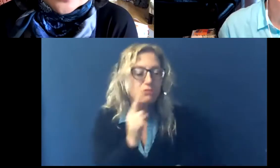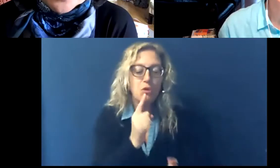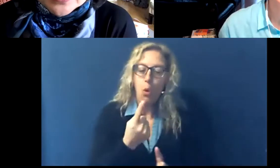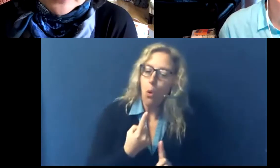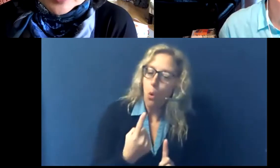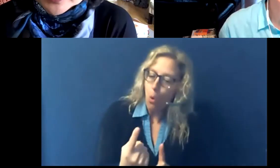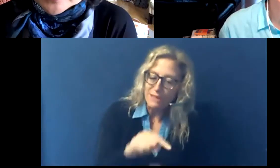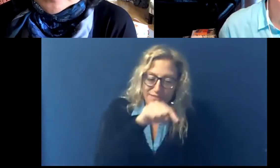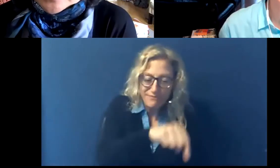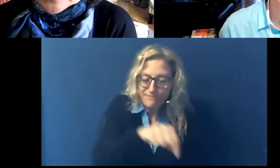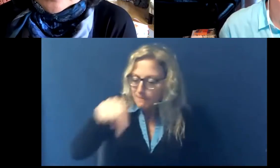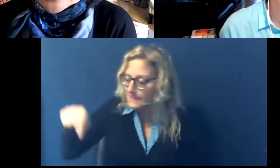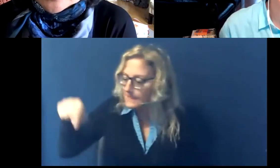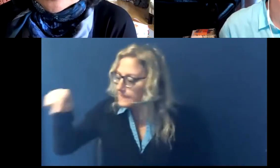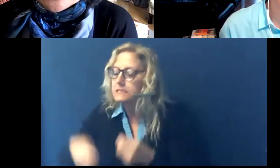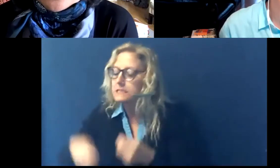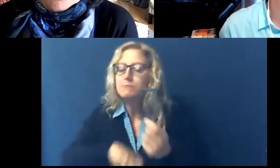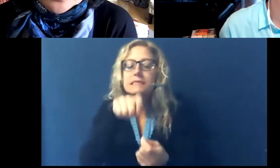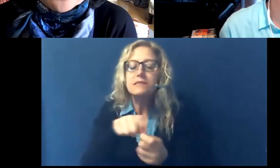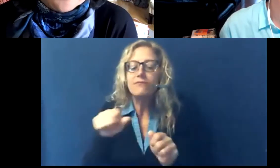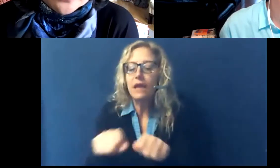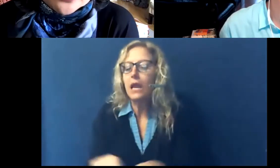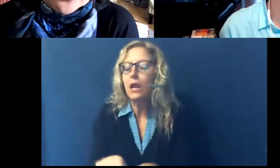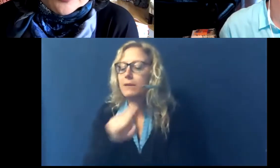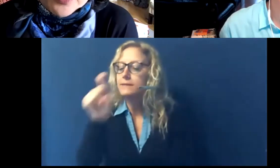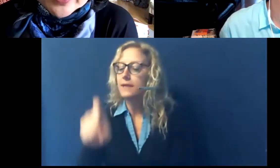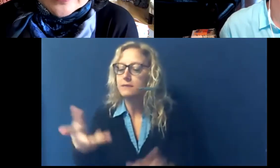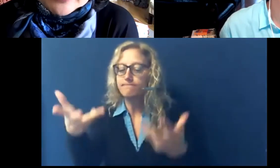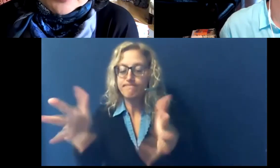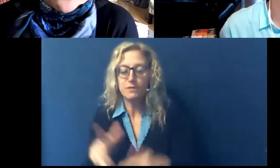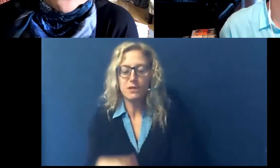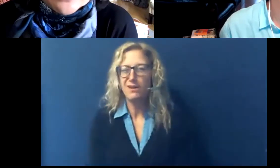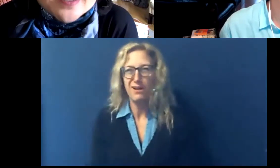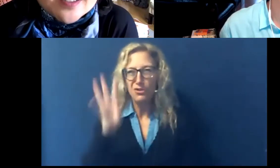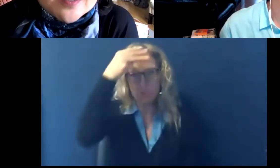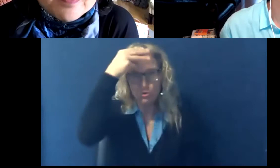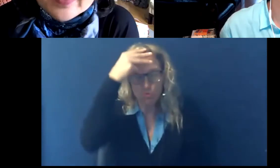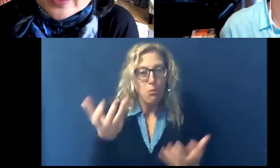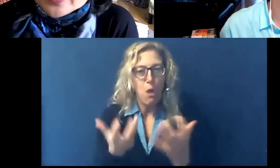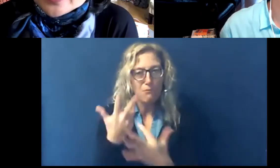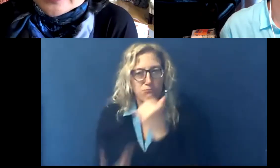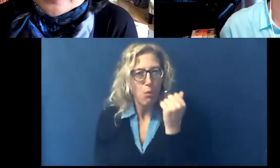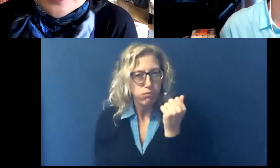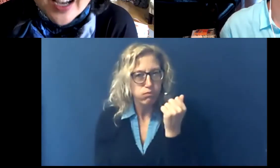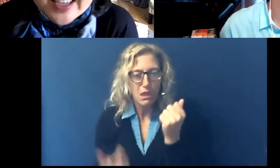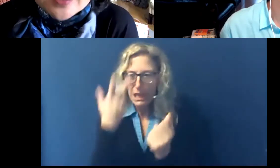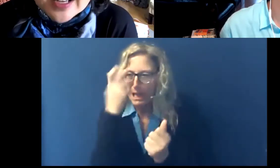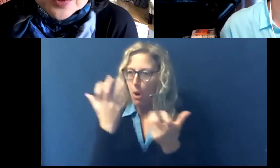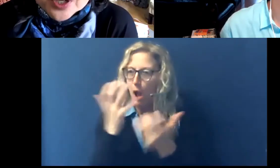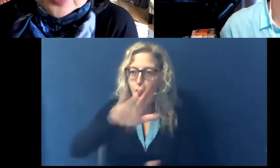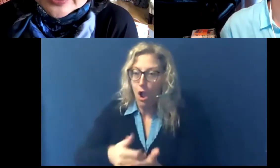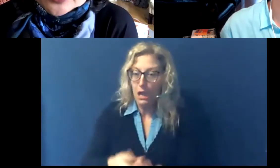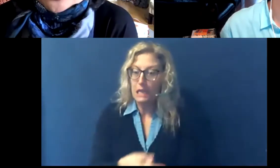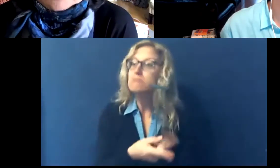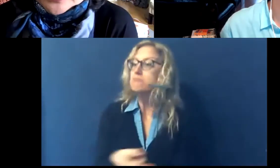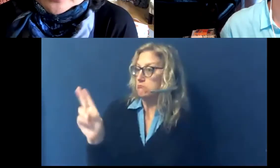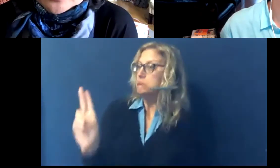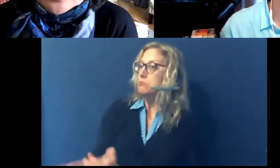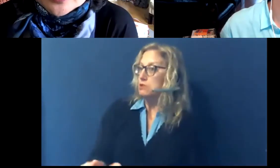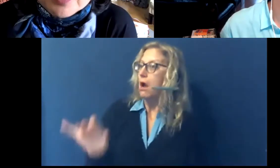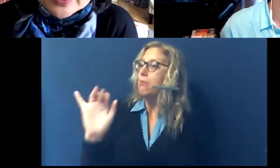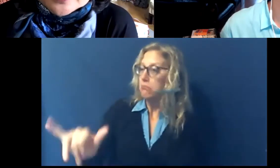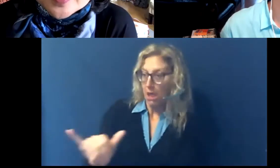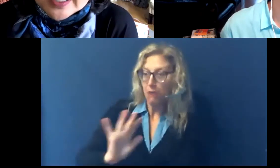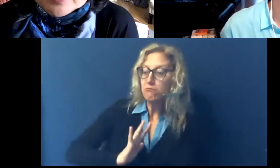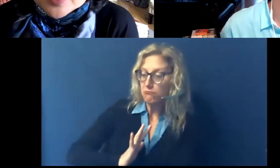in these specific places in Texas. Well, Trump wanted to have it both ways. He signed that appropriation